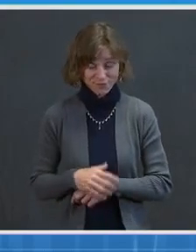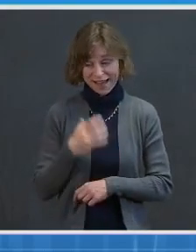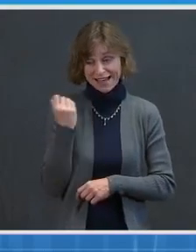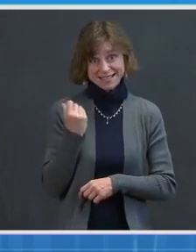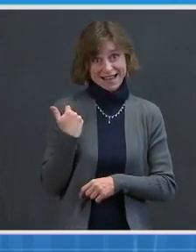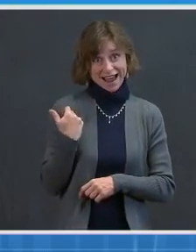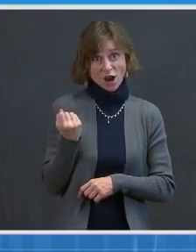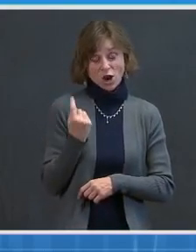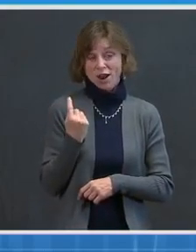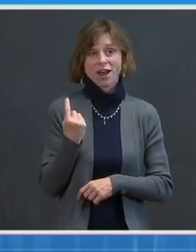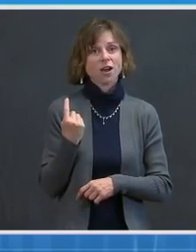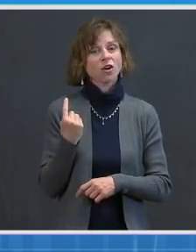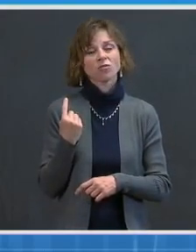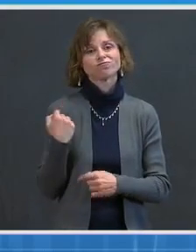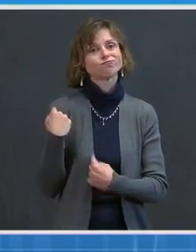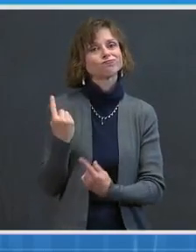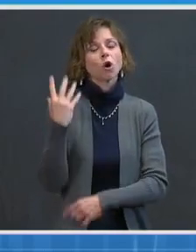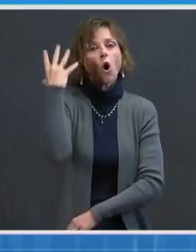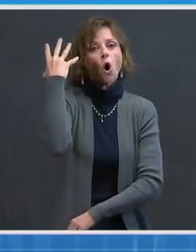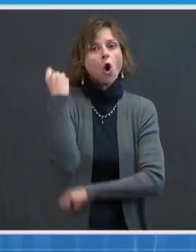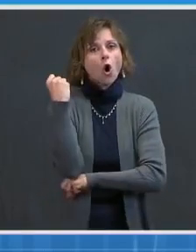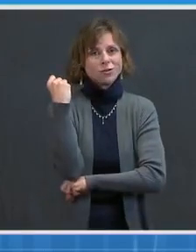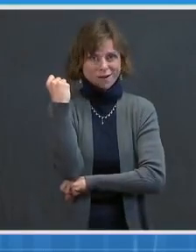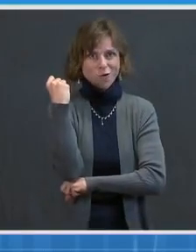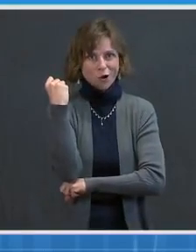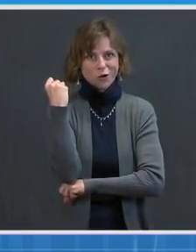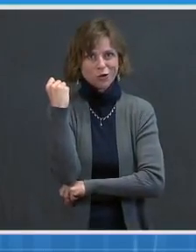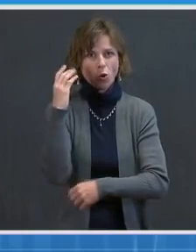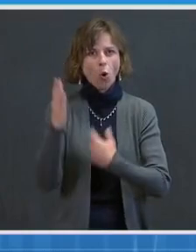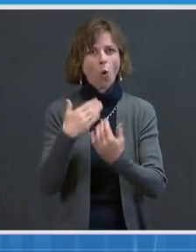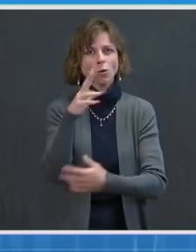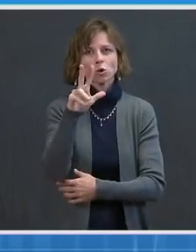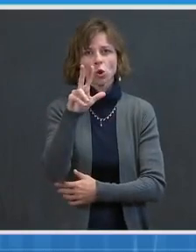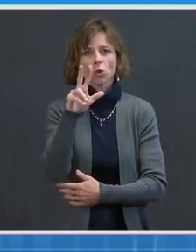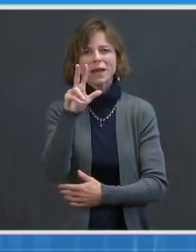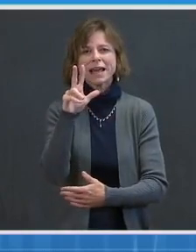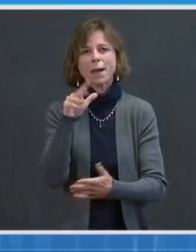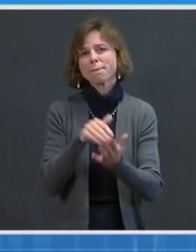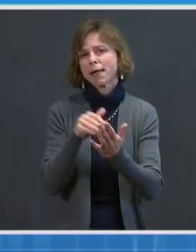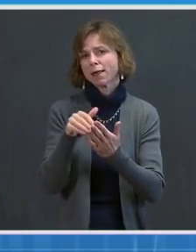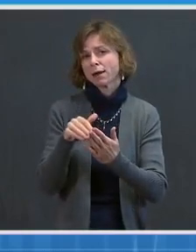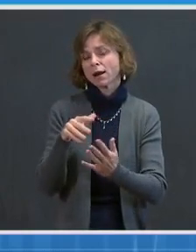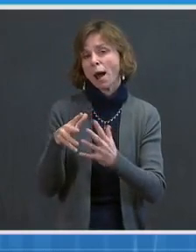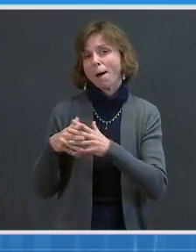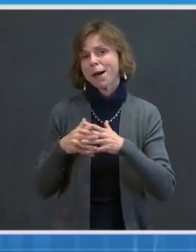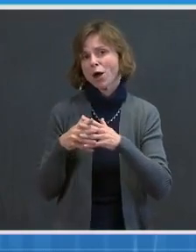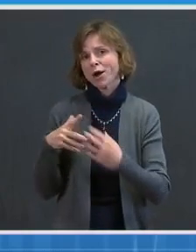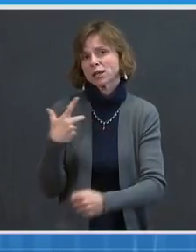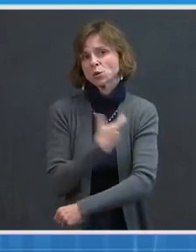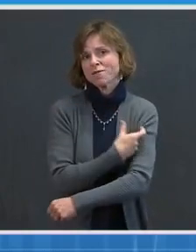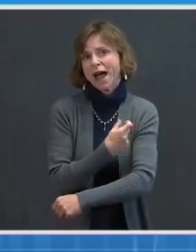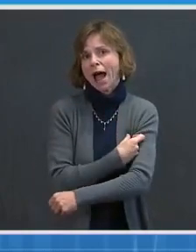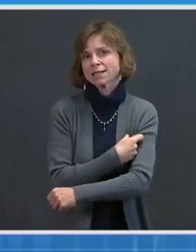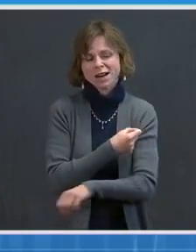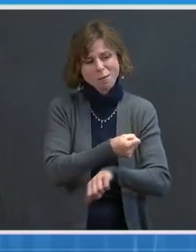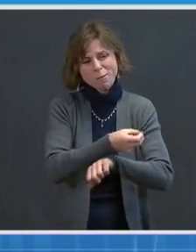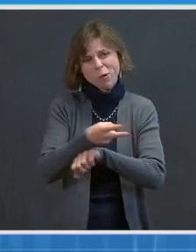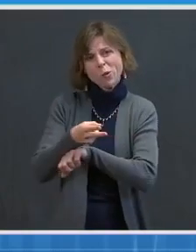all-time single-day record. Nearly 3 million Americans vaccinated, a pace seen nowhere else in the world.